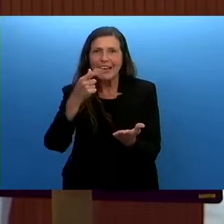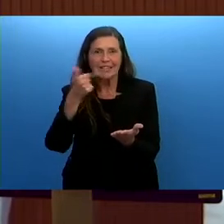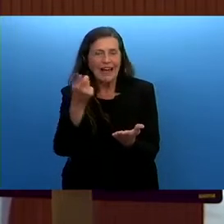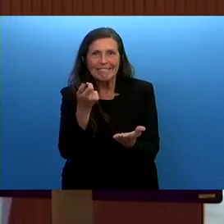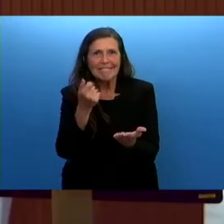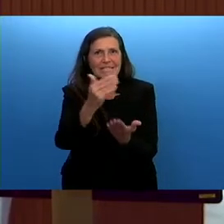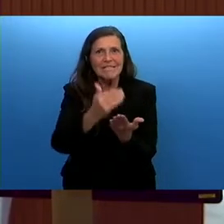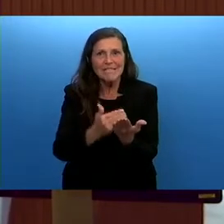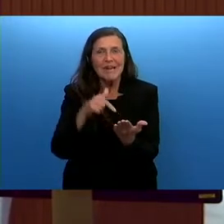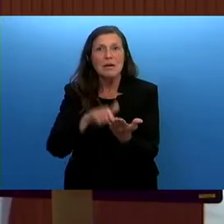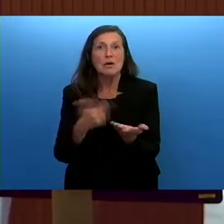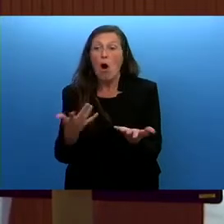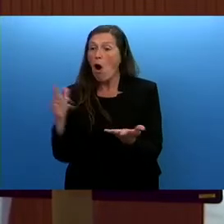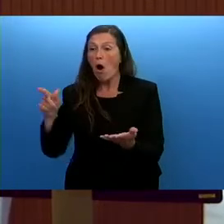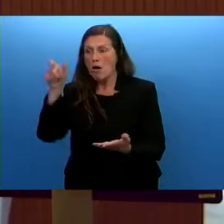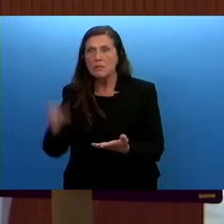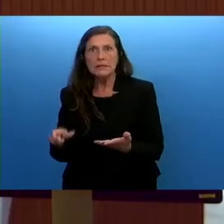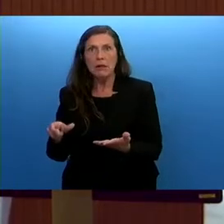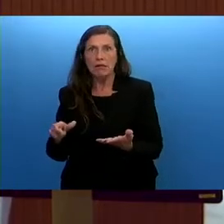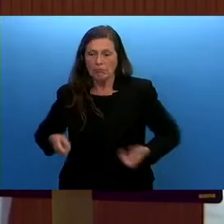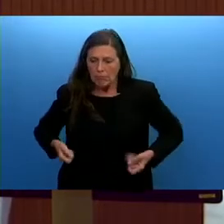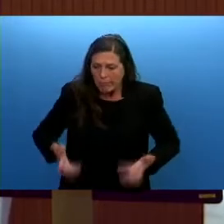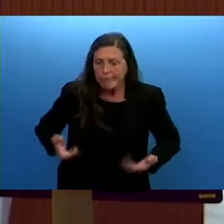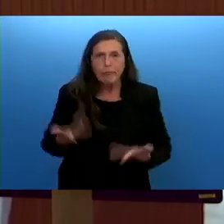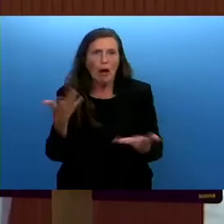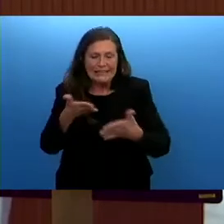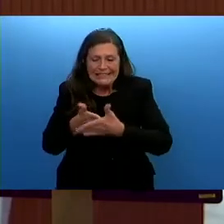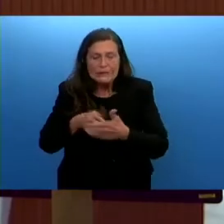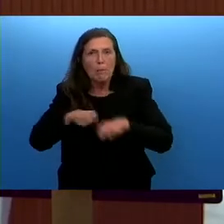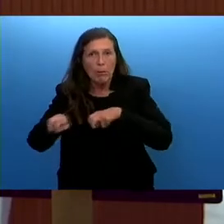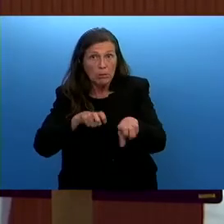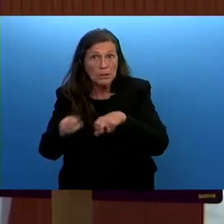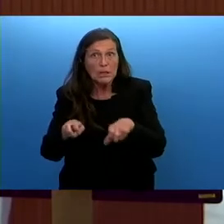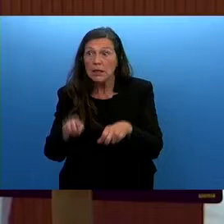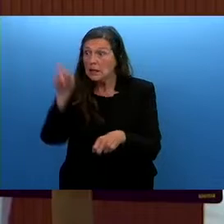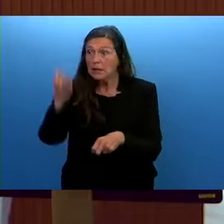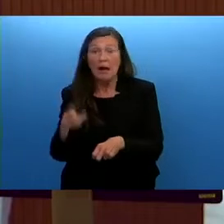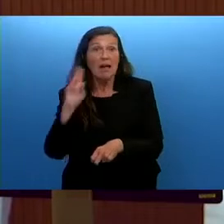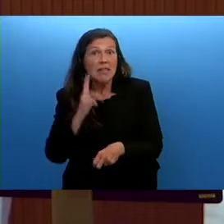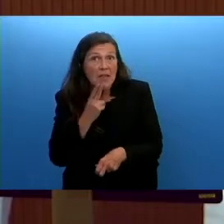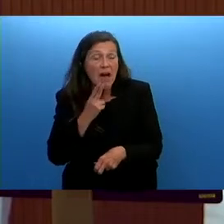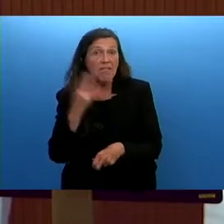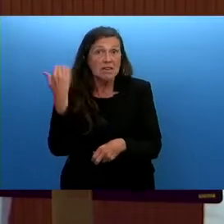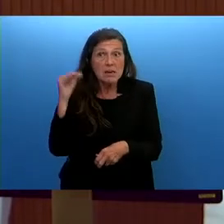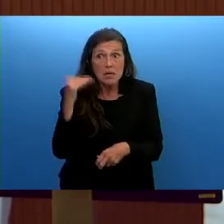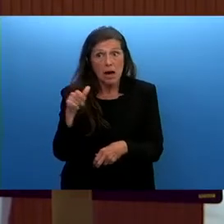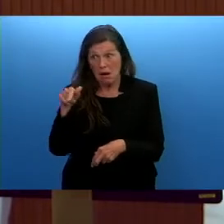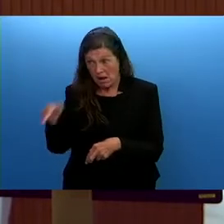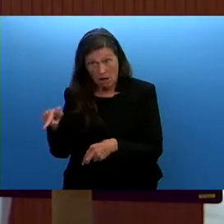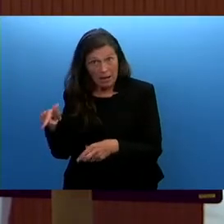reduced mobility, but also those who are deaf or hard of hearing. While there is no